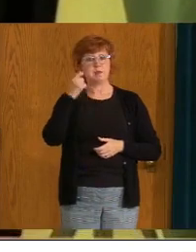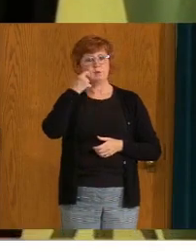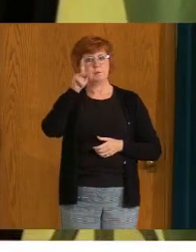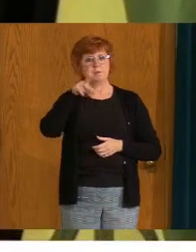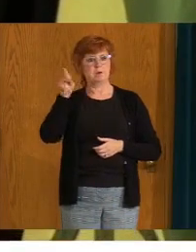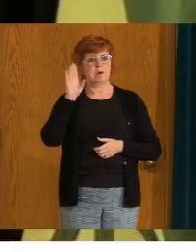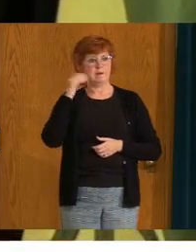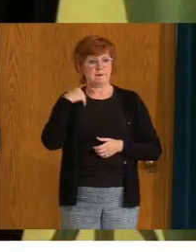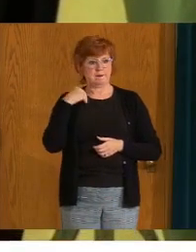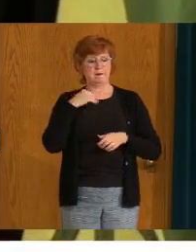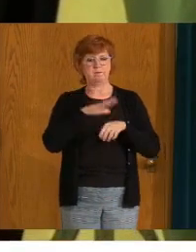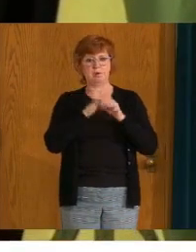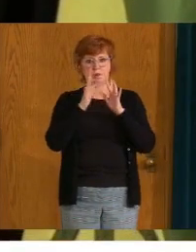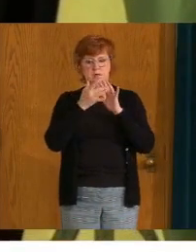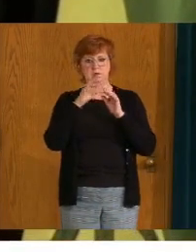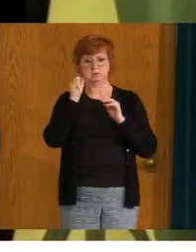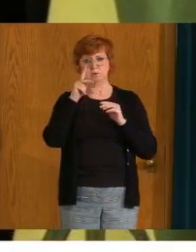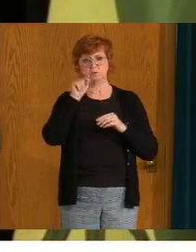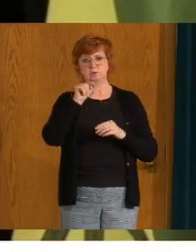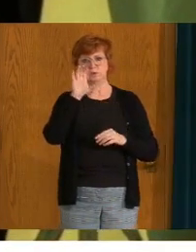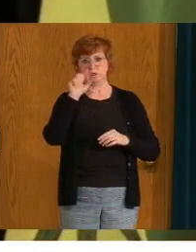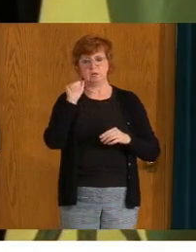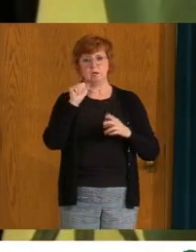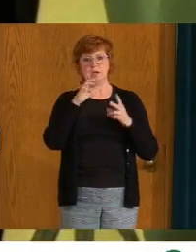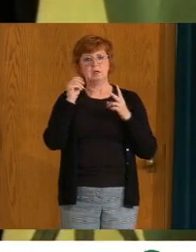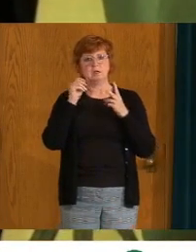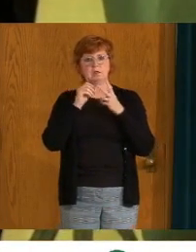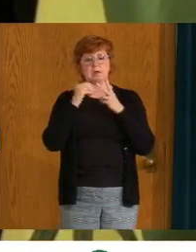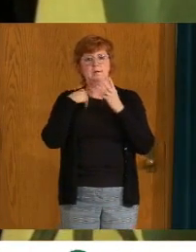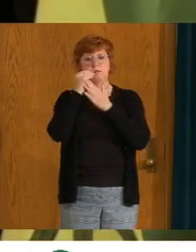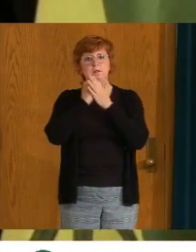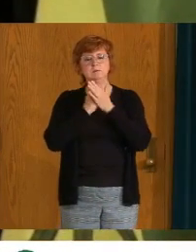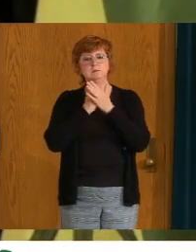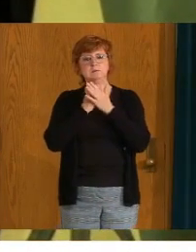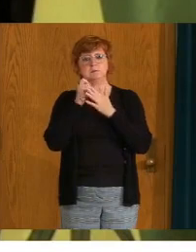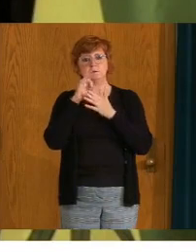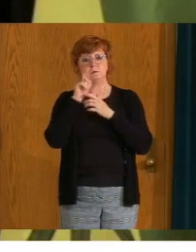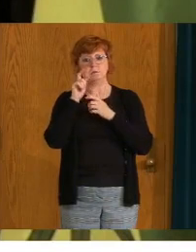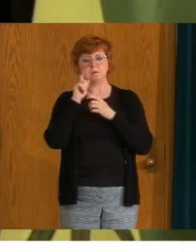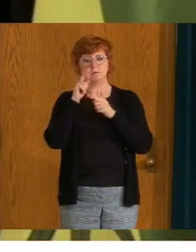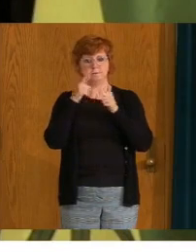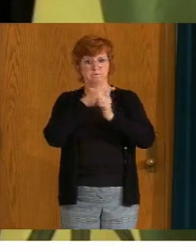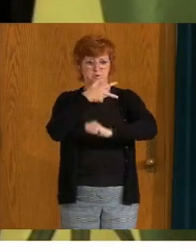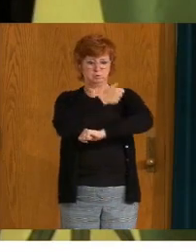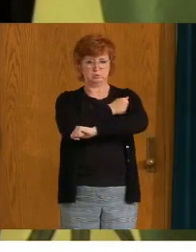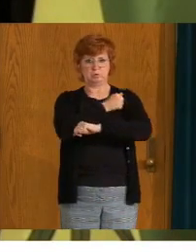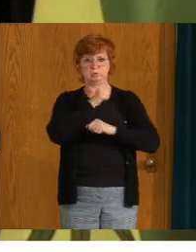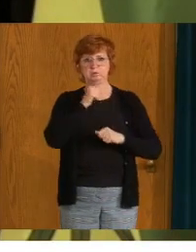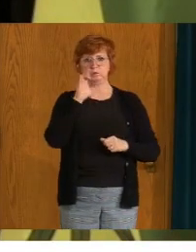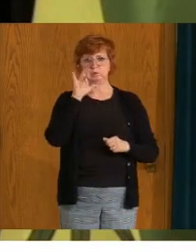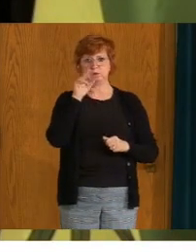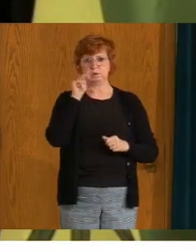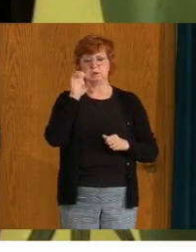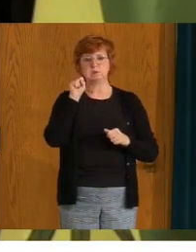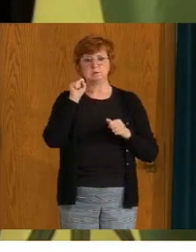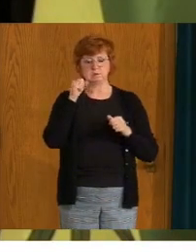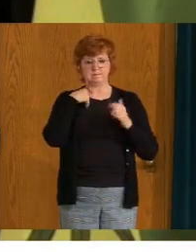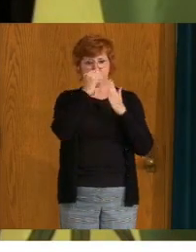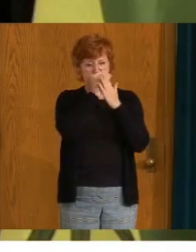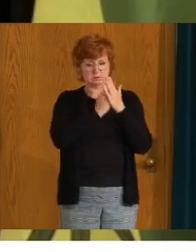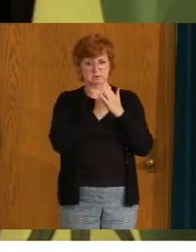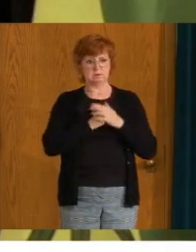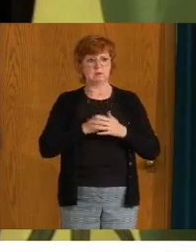release on saskatchewan.ca, along with a detailed list of those first dose clinics that Derek Miller mentioned.